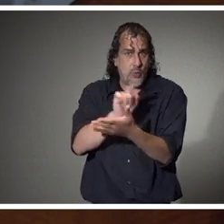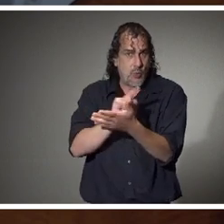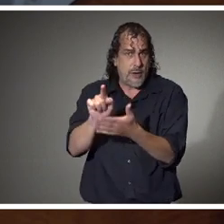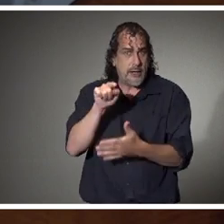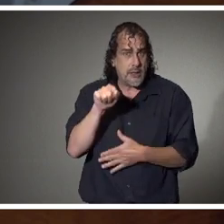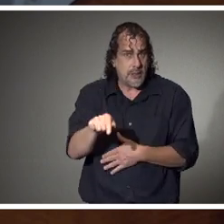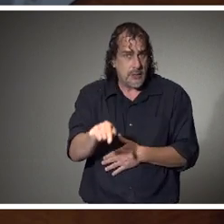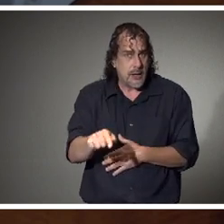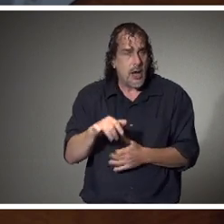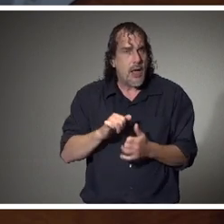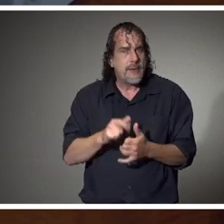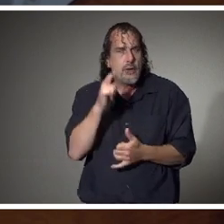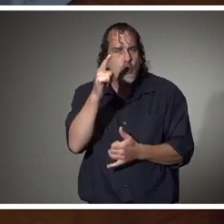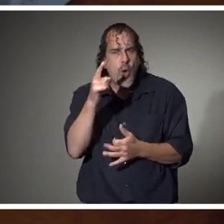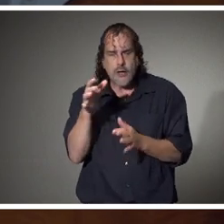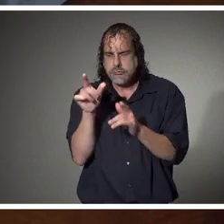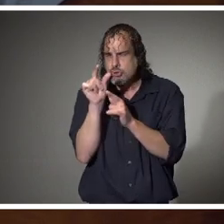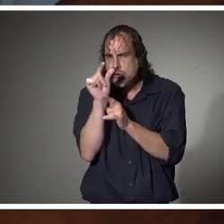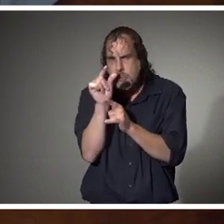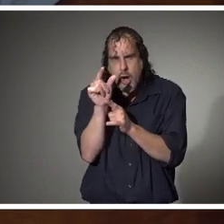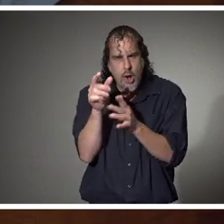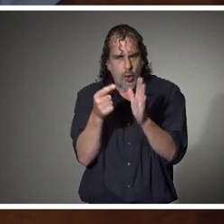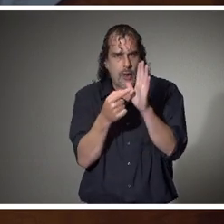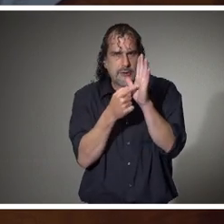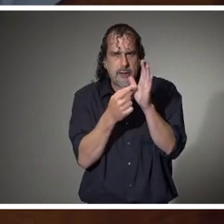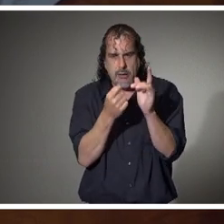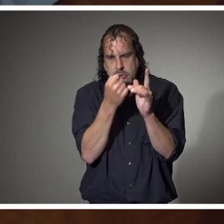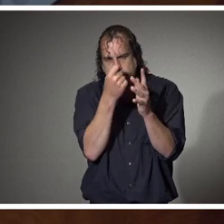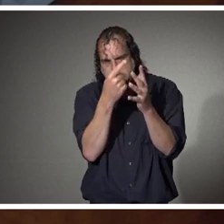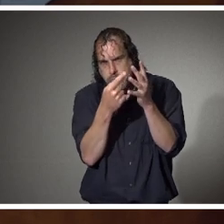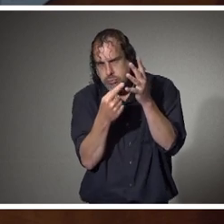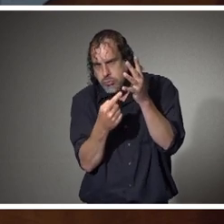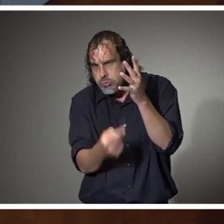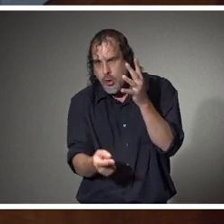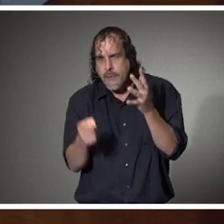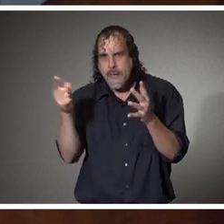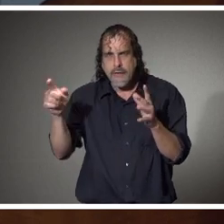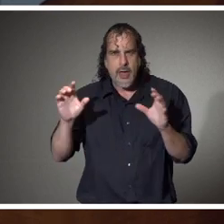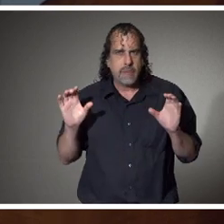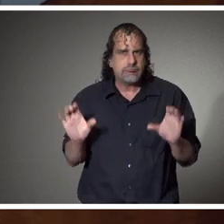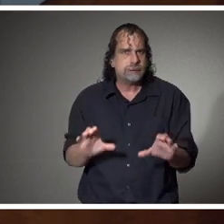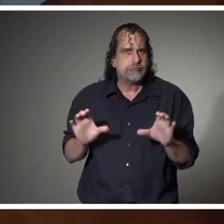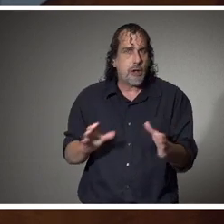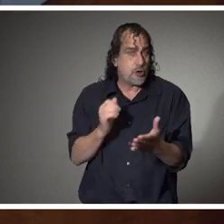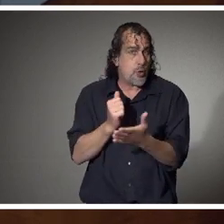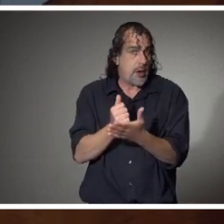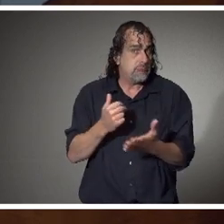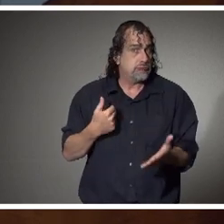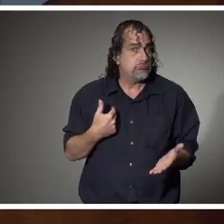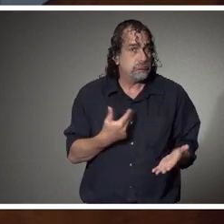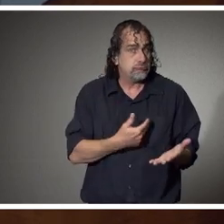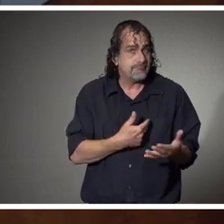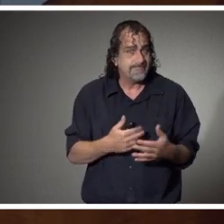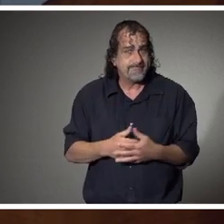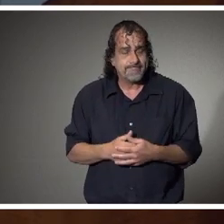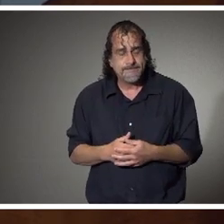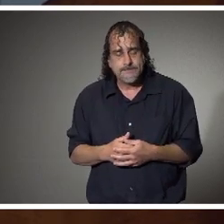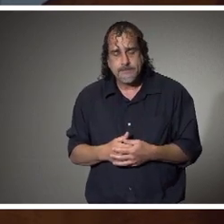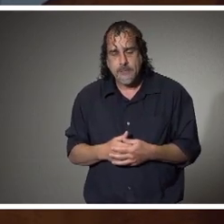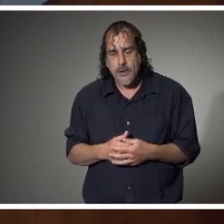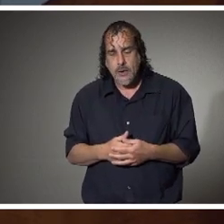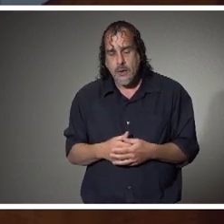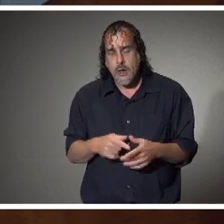just one small example of all of the things that they have done to help us. Now, there are a lot of